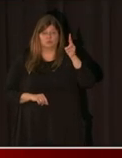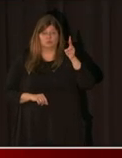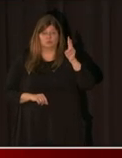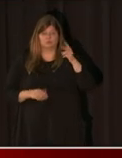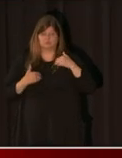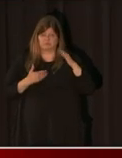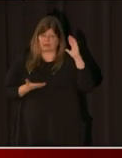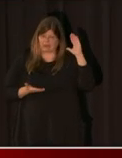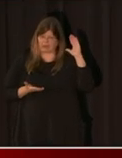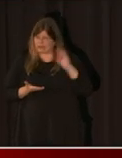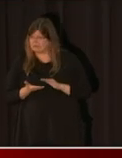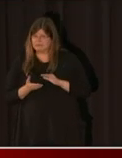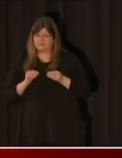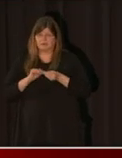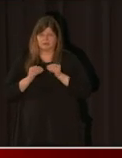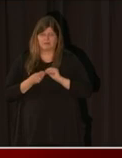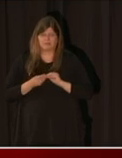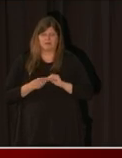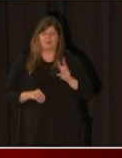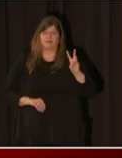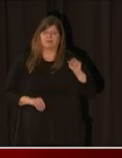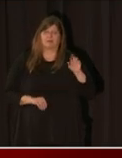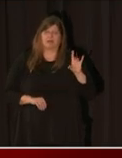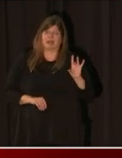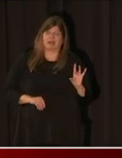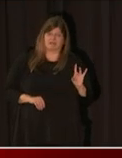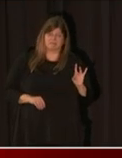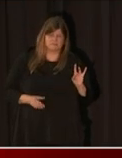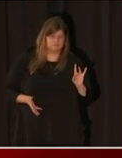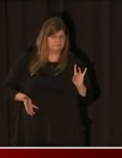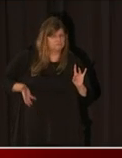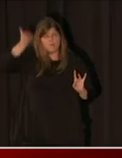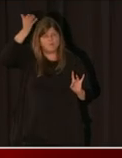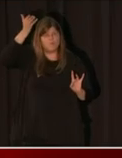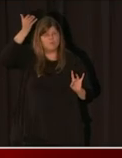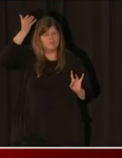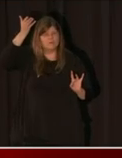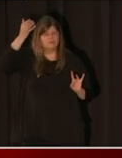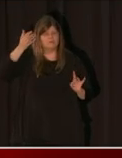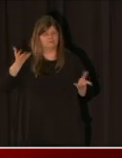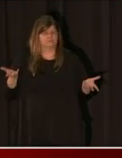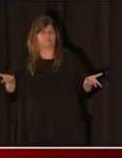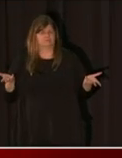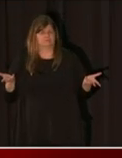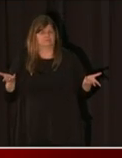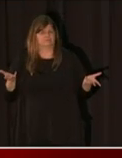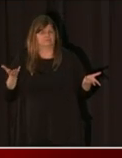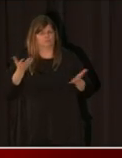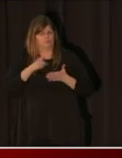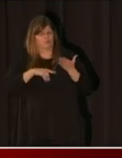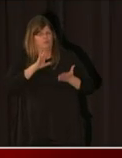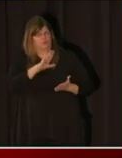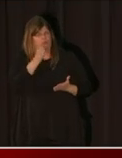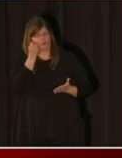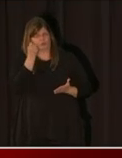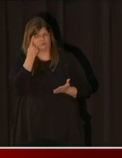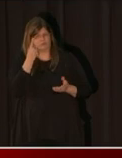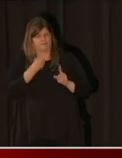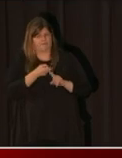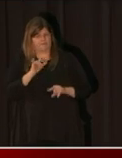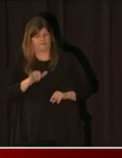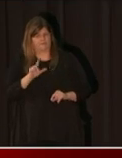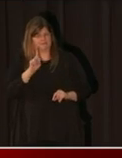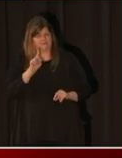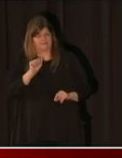8 had the most. And I wondered what your impression of this data was so far. Dr.